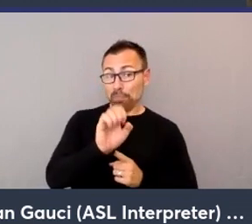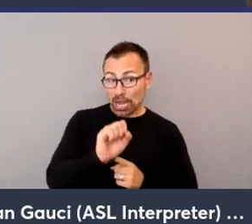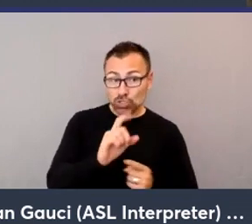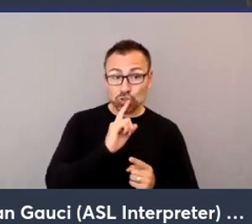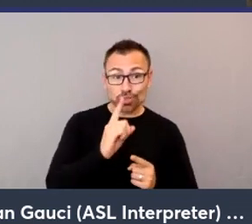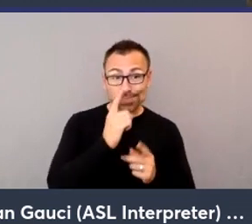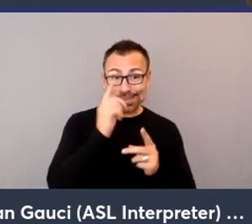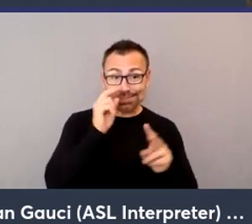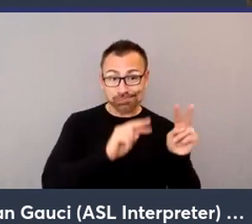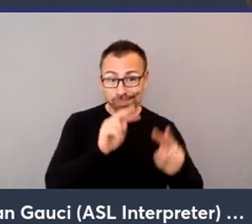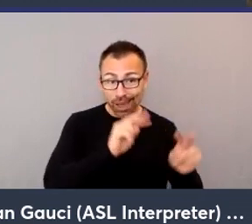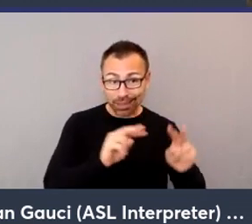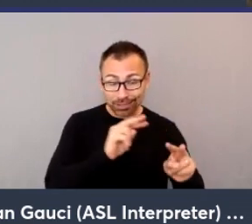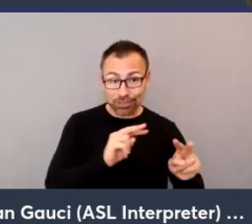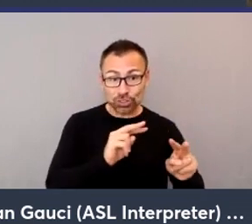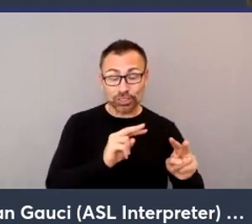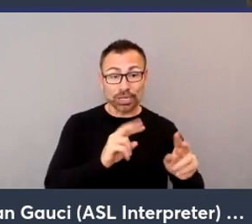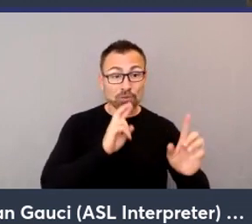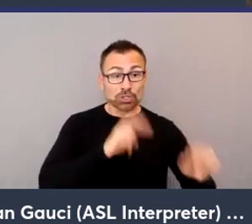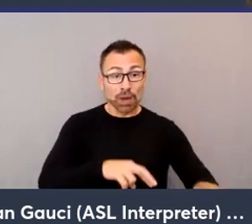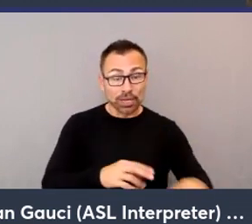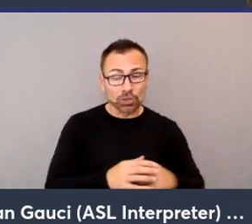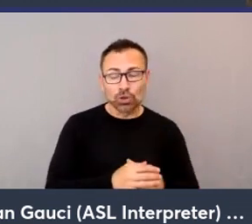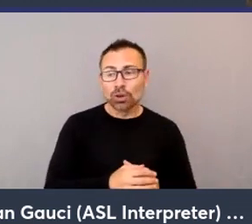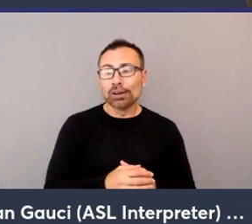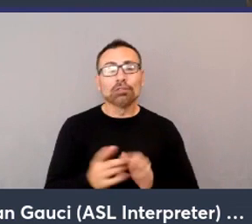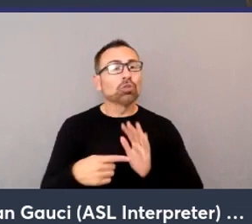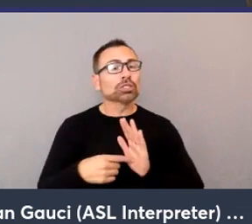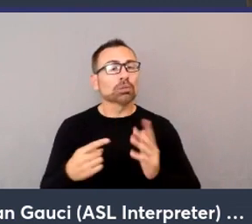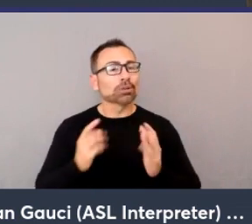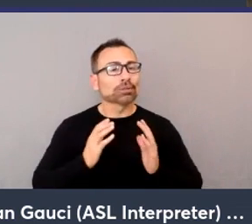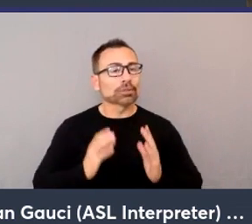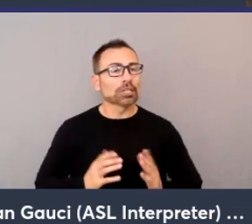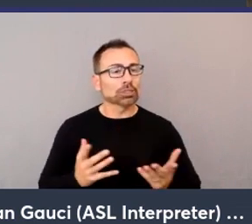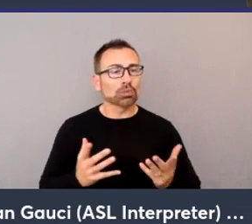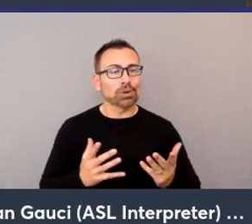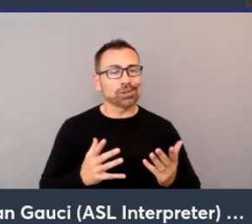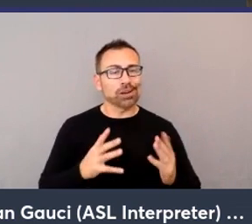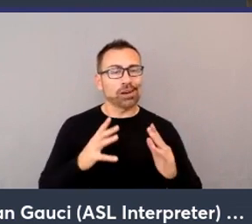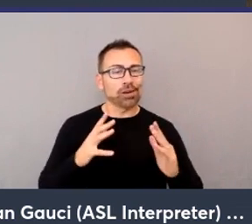demands. Good example is, you know, one of the customers,